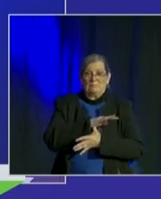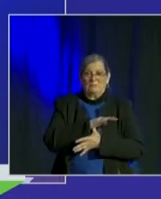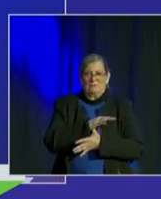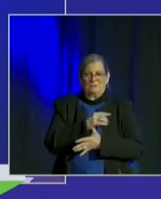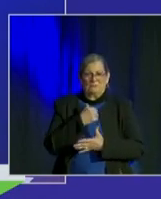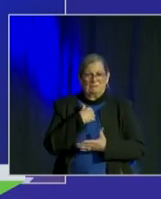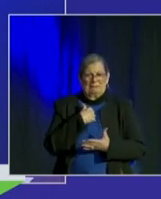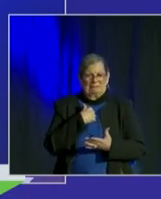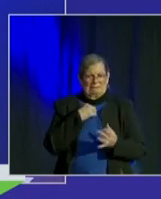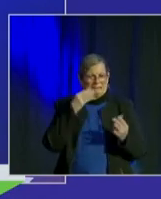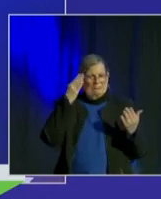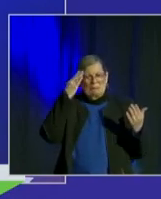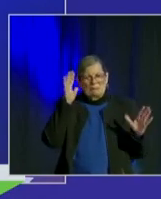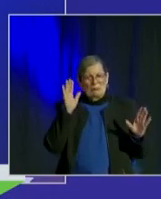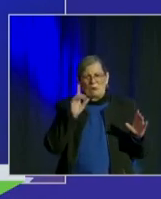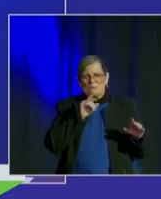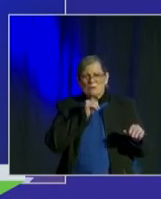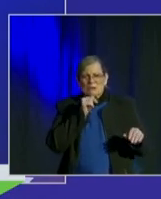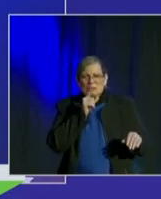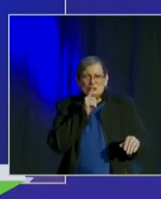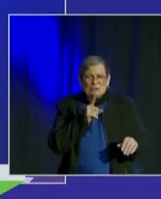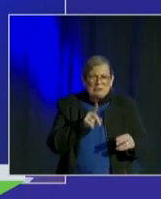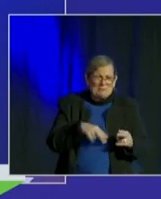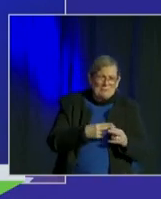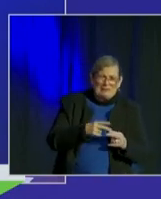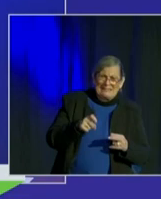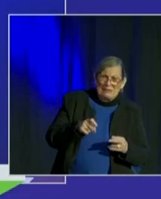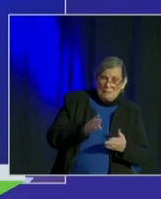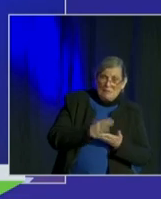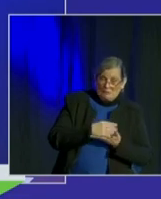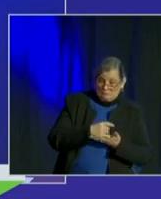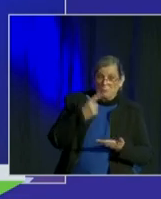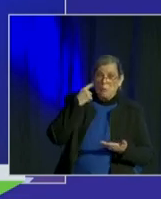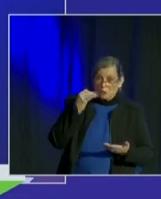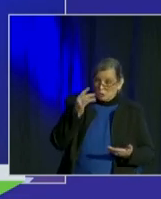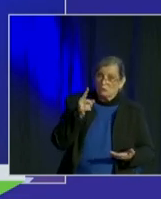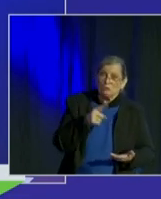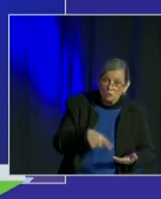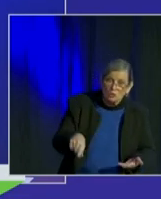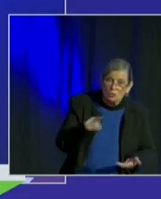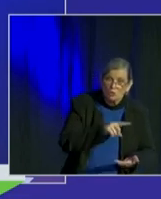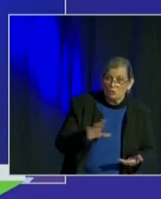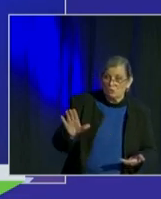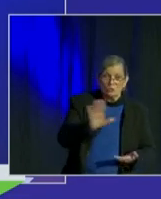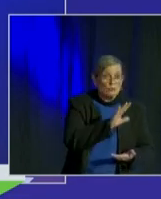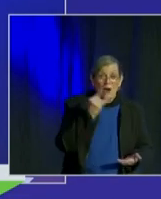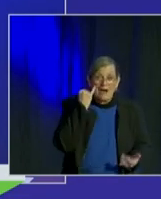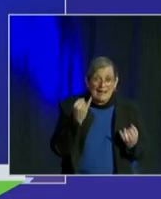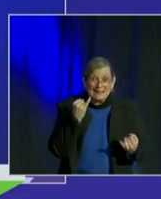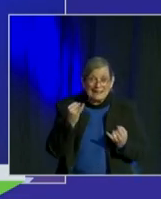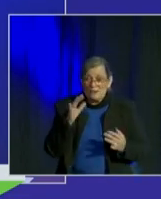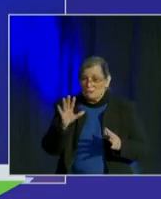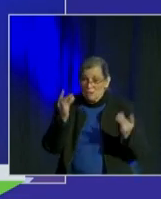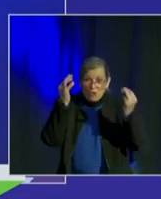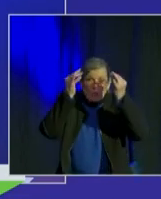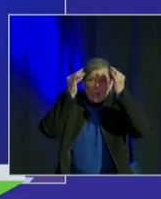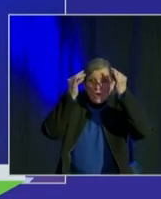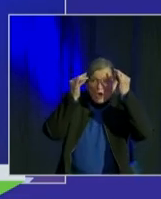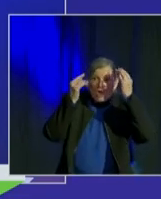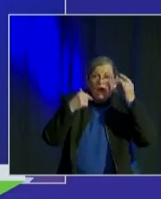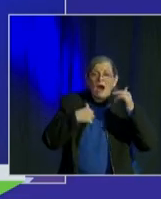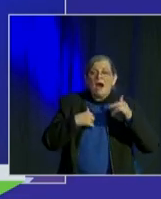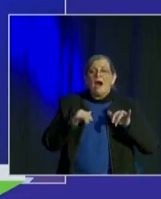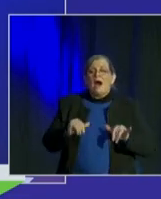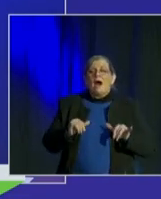not sure would make it in the budget, but because of your ideas and your good thoughts, it caused us to look